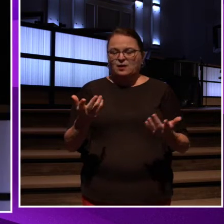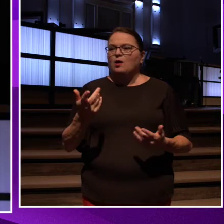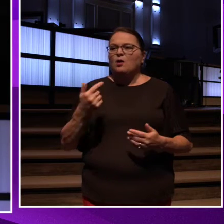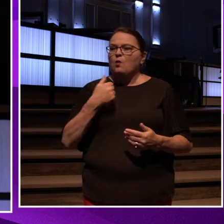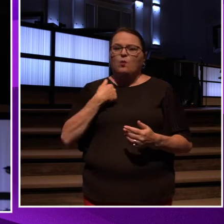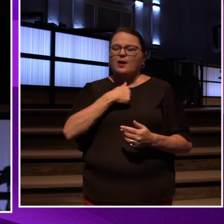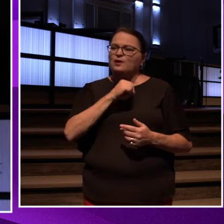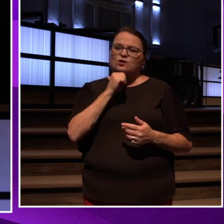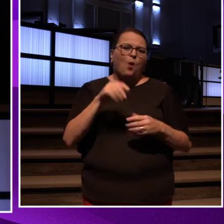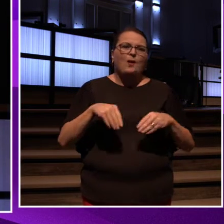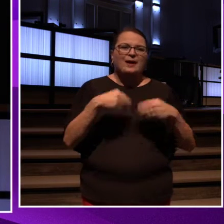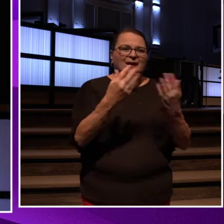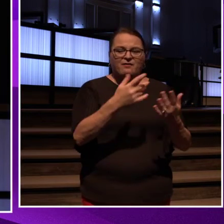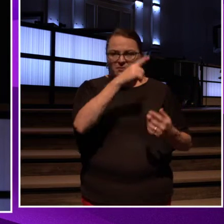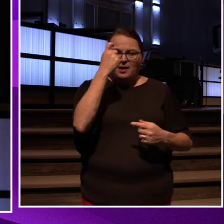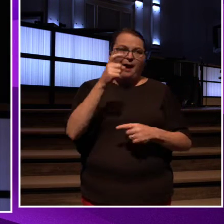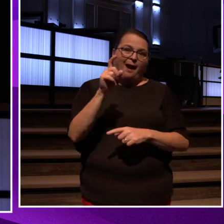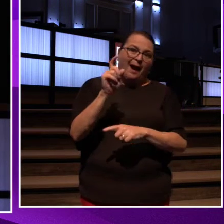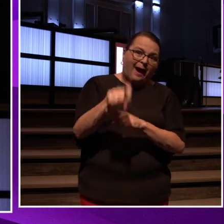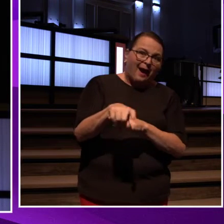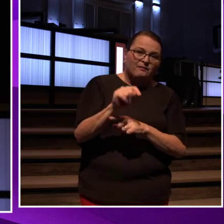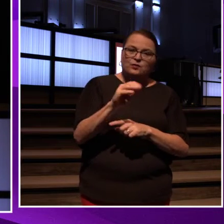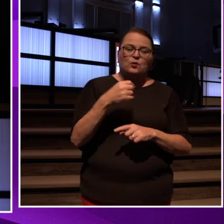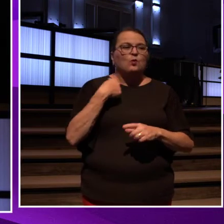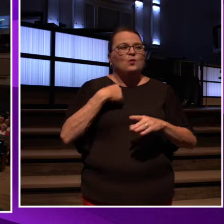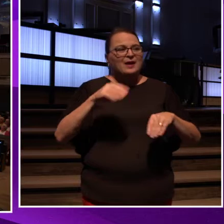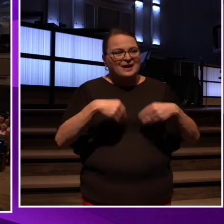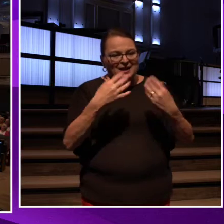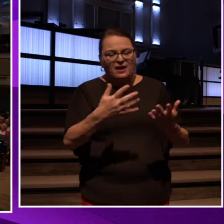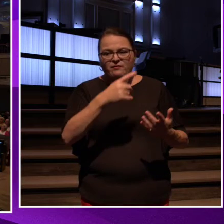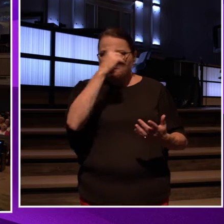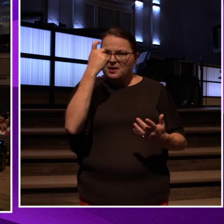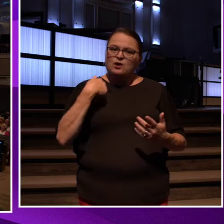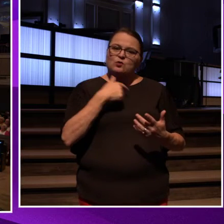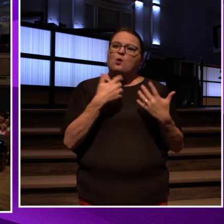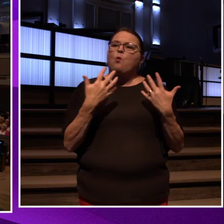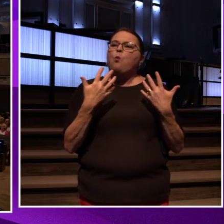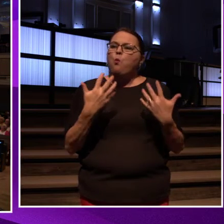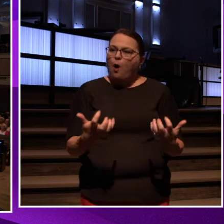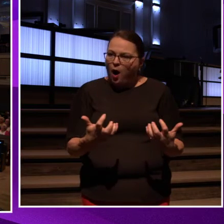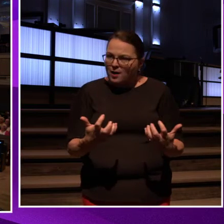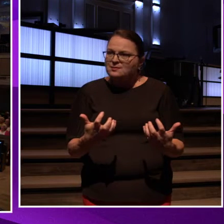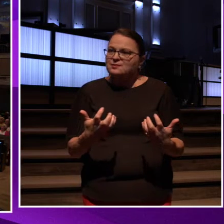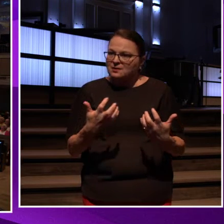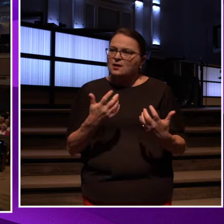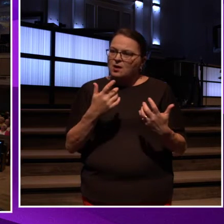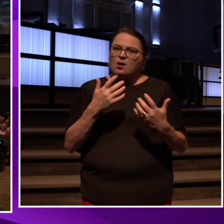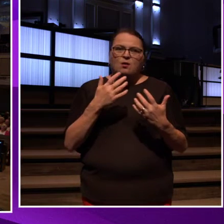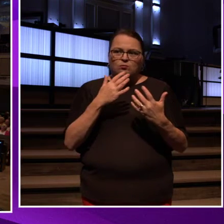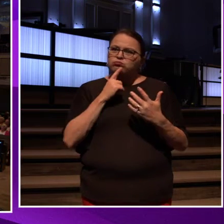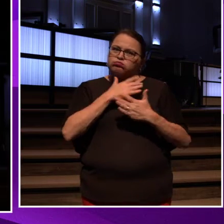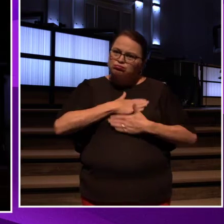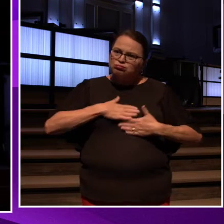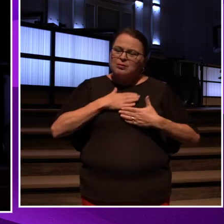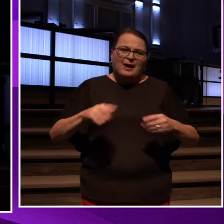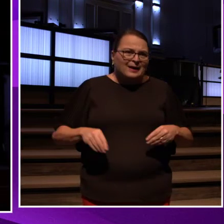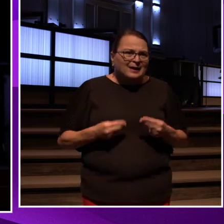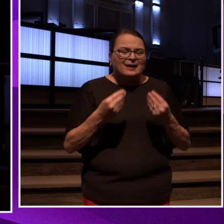to. We give because we want to. It's a pleasure to give for God, to support the work of